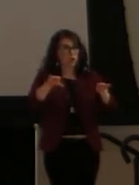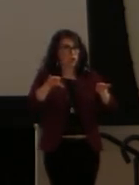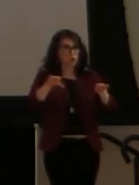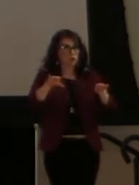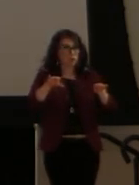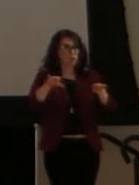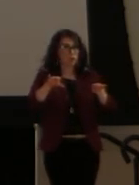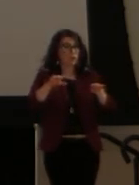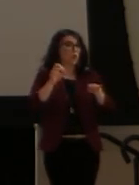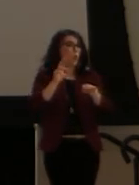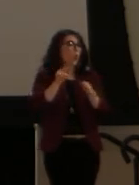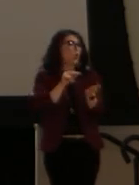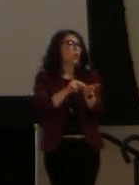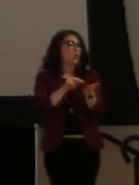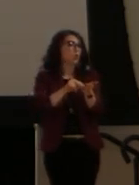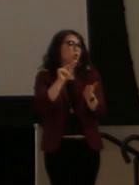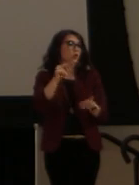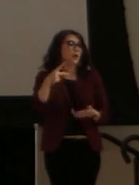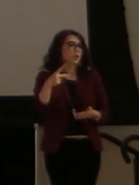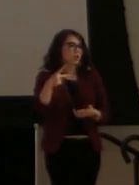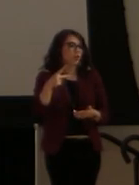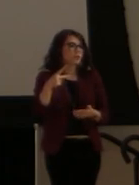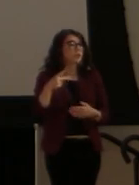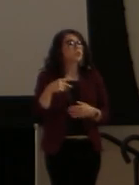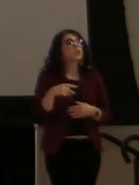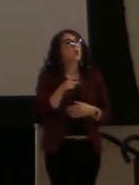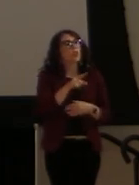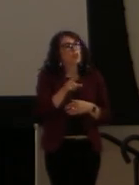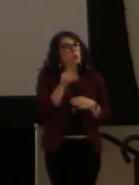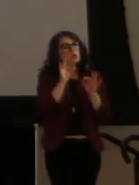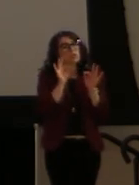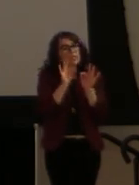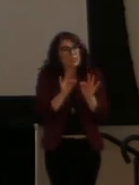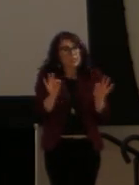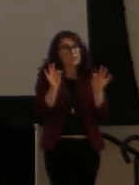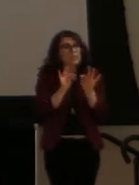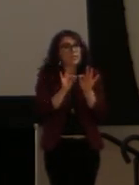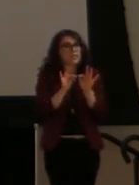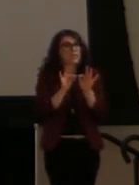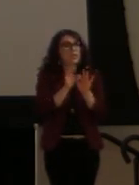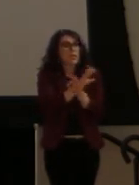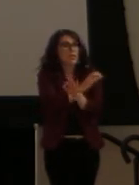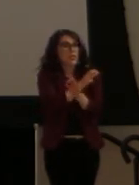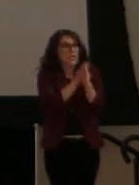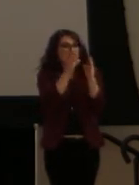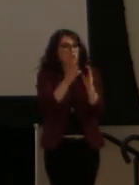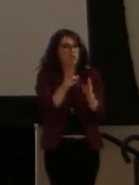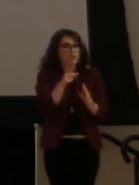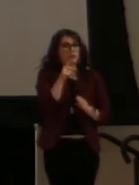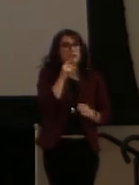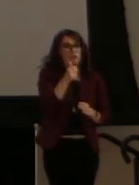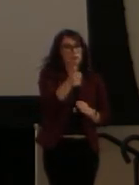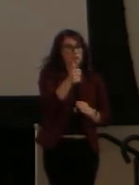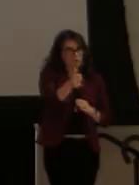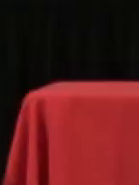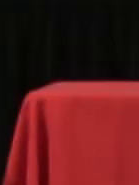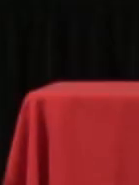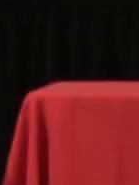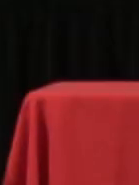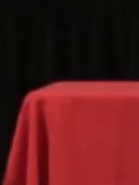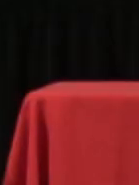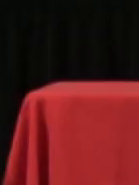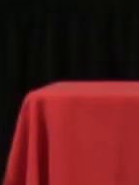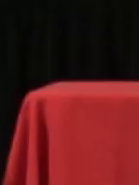midwives, or nurse practitioners. So really those key clinicians who are providing gender-affirming care,